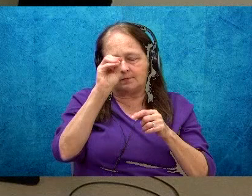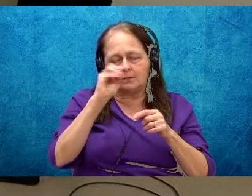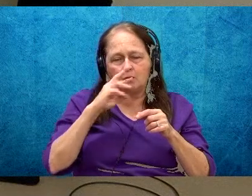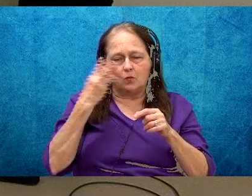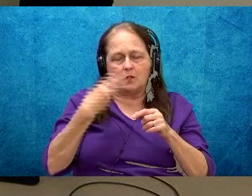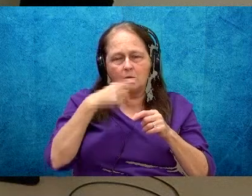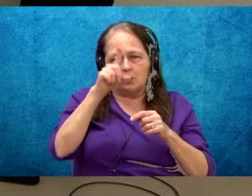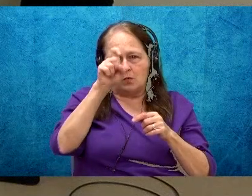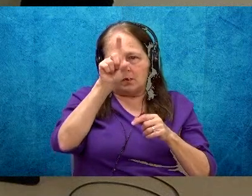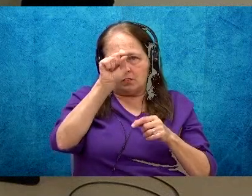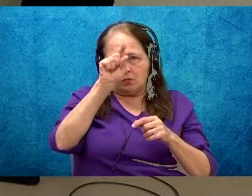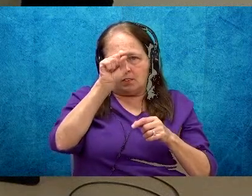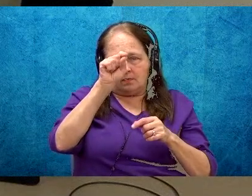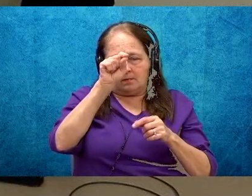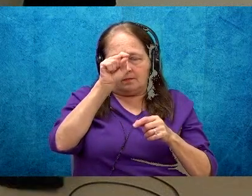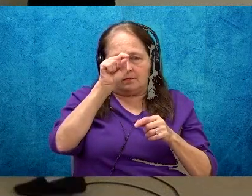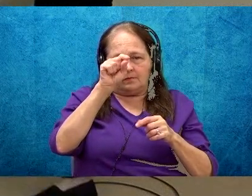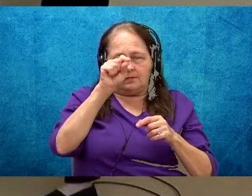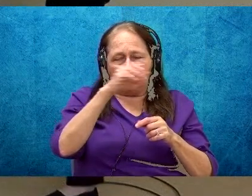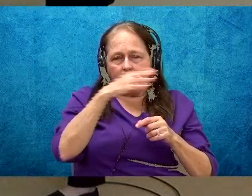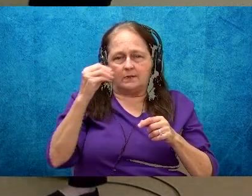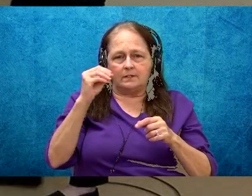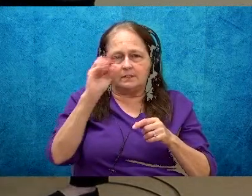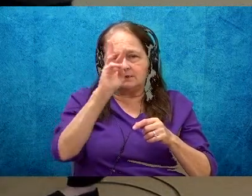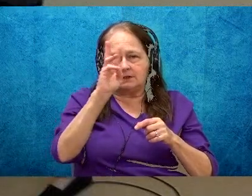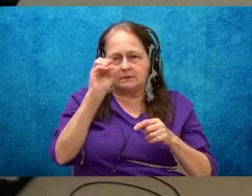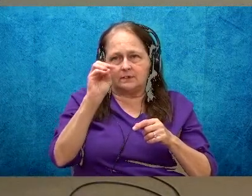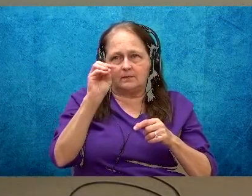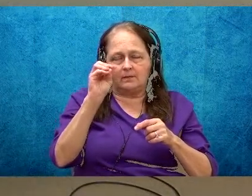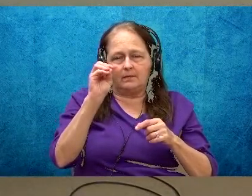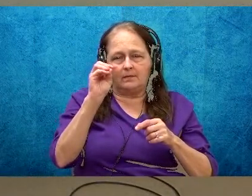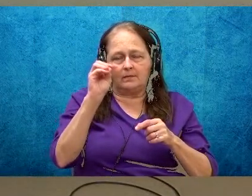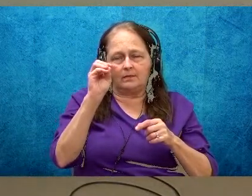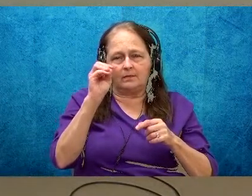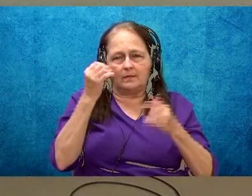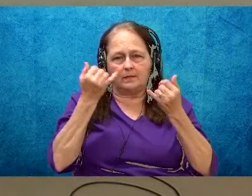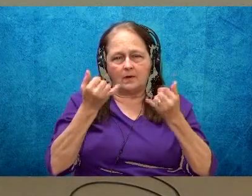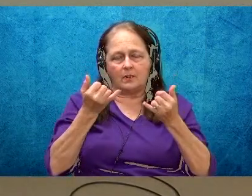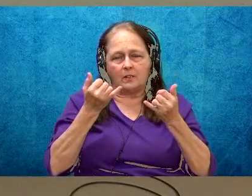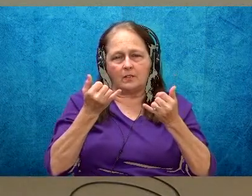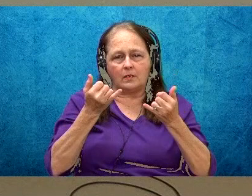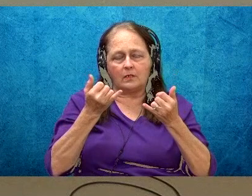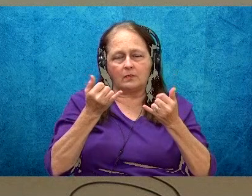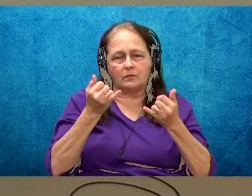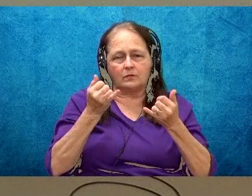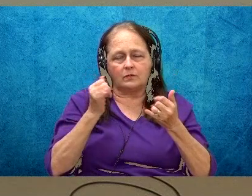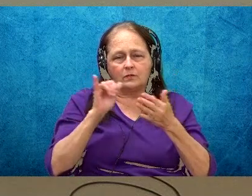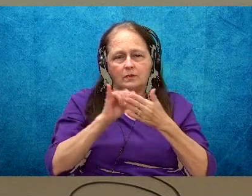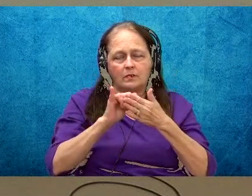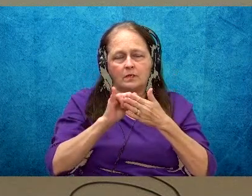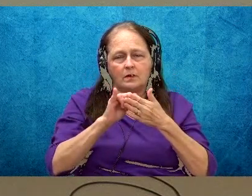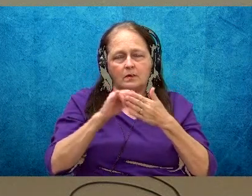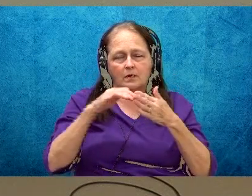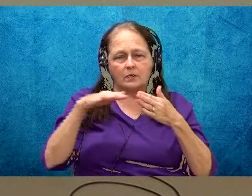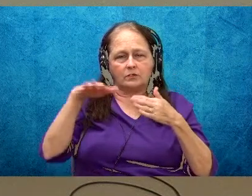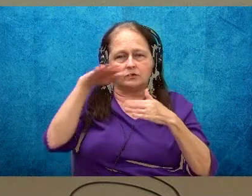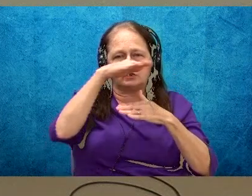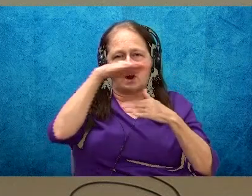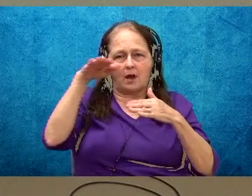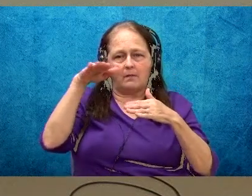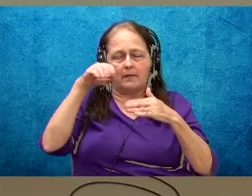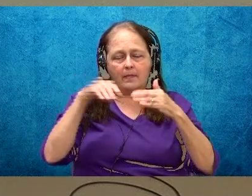have 120 and we have 60. Now we're going to look at the top and the